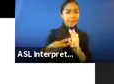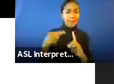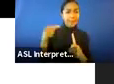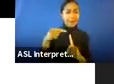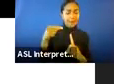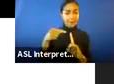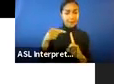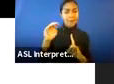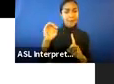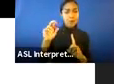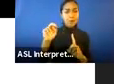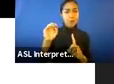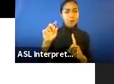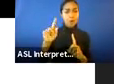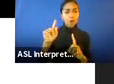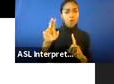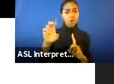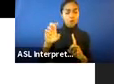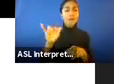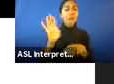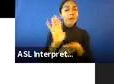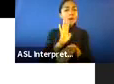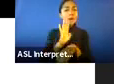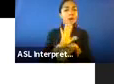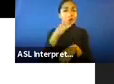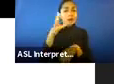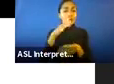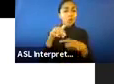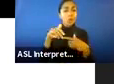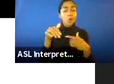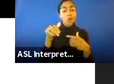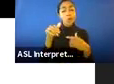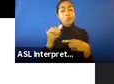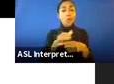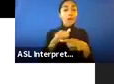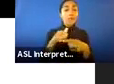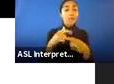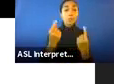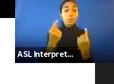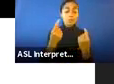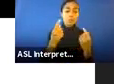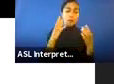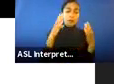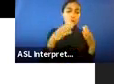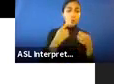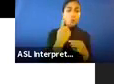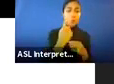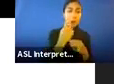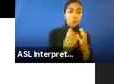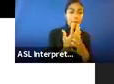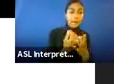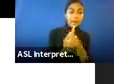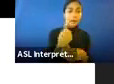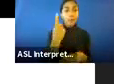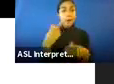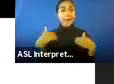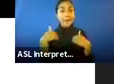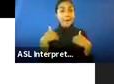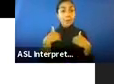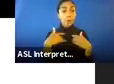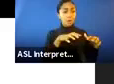industrial agricultural practice of growing one crop or one animal in one huge